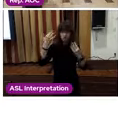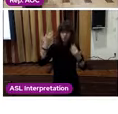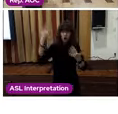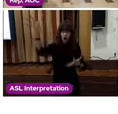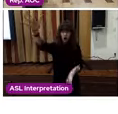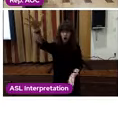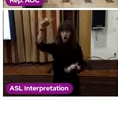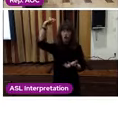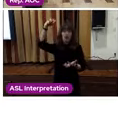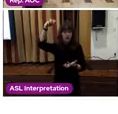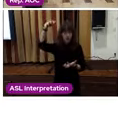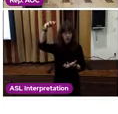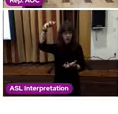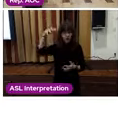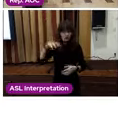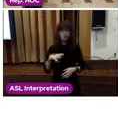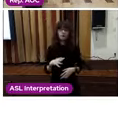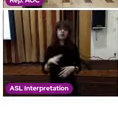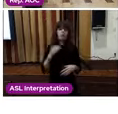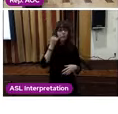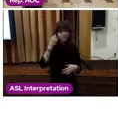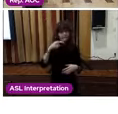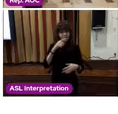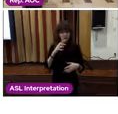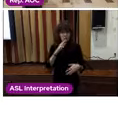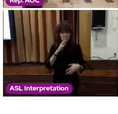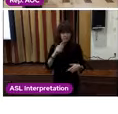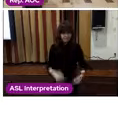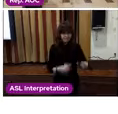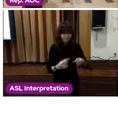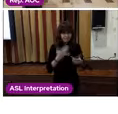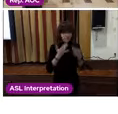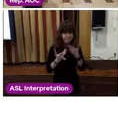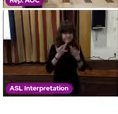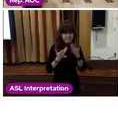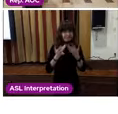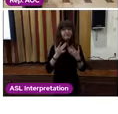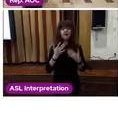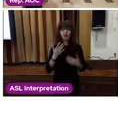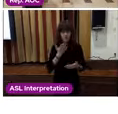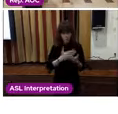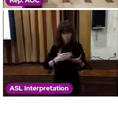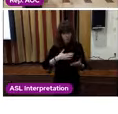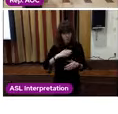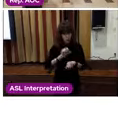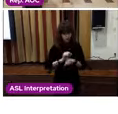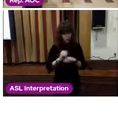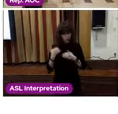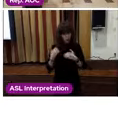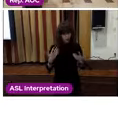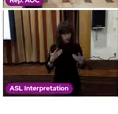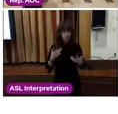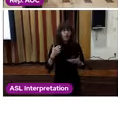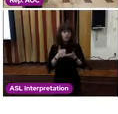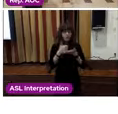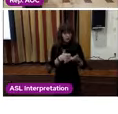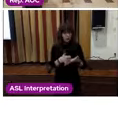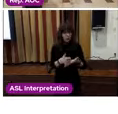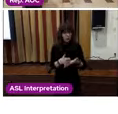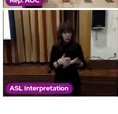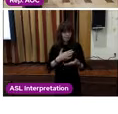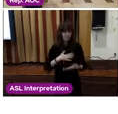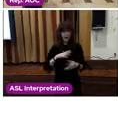of my job is to help you, and a lot of people don't know that their member of Congress is capable of helping them in that way. In